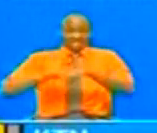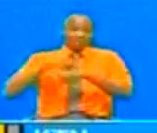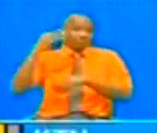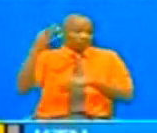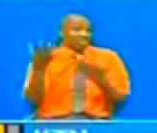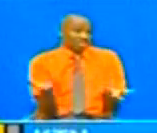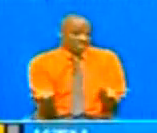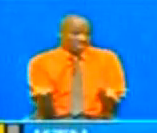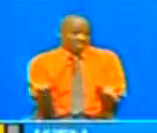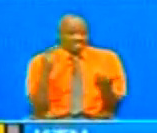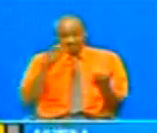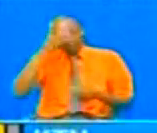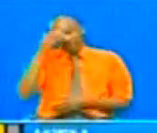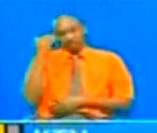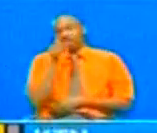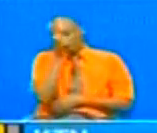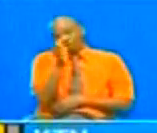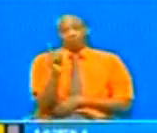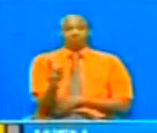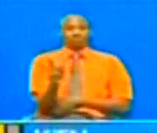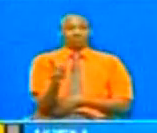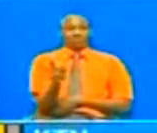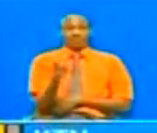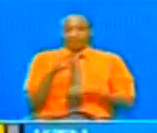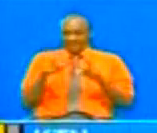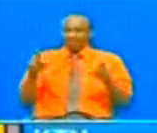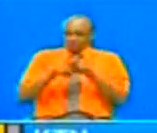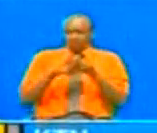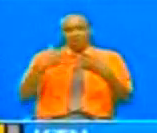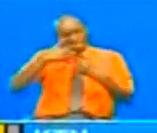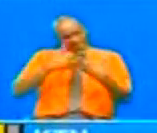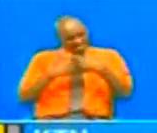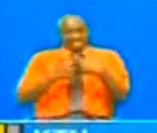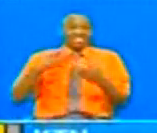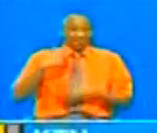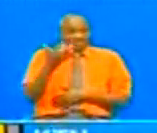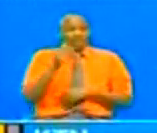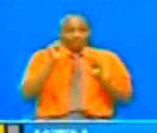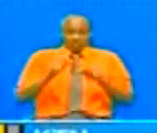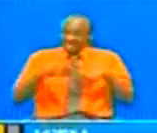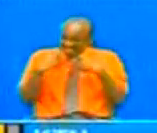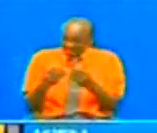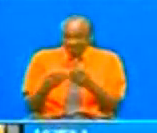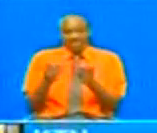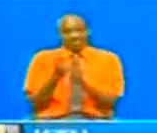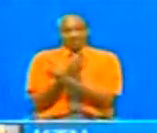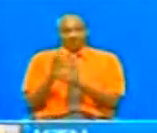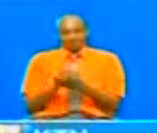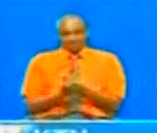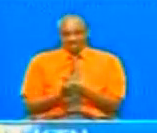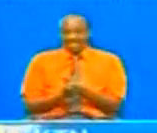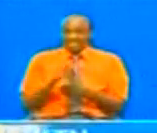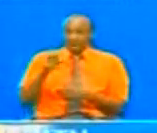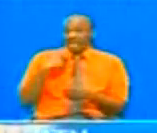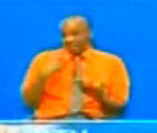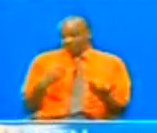given time if neglected. But even as the invention of a range of machines that promise to offer the best of sports physiotherapy, Lutz,